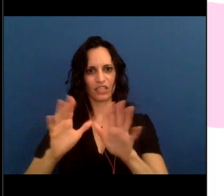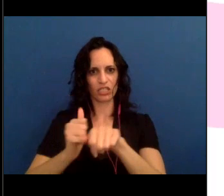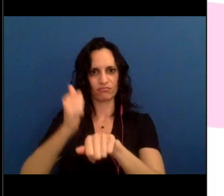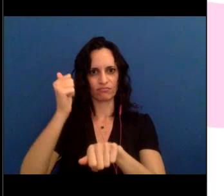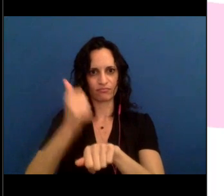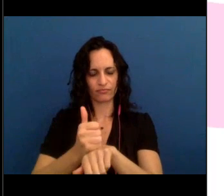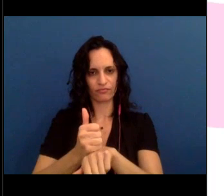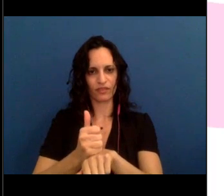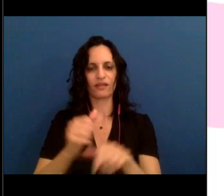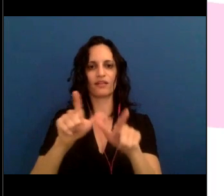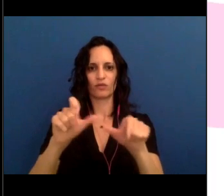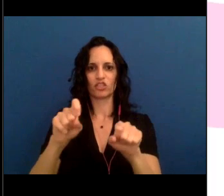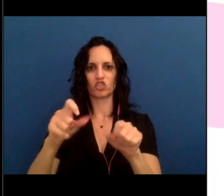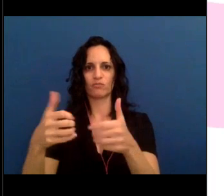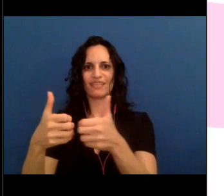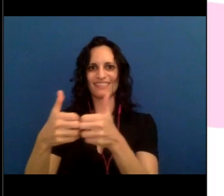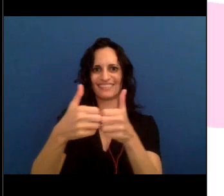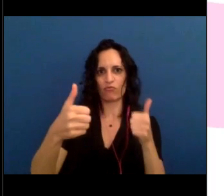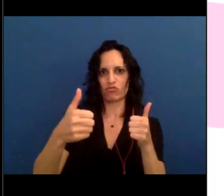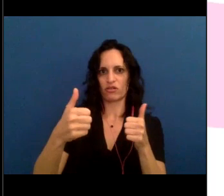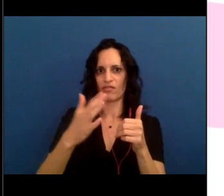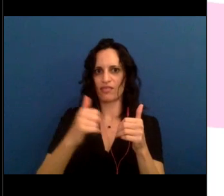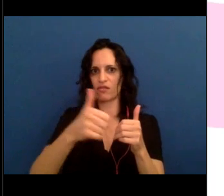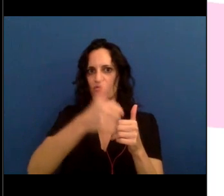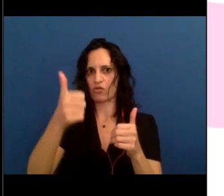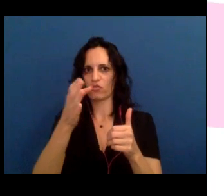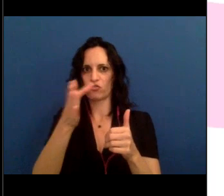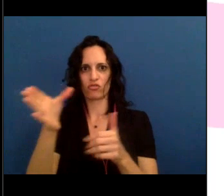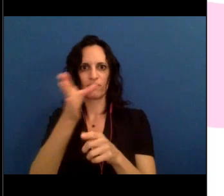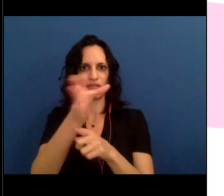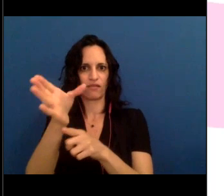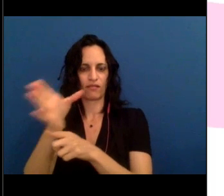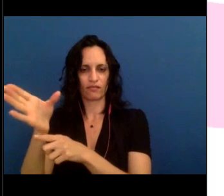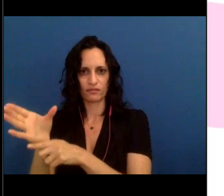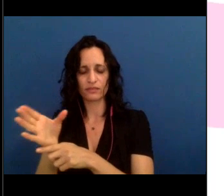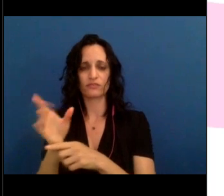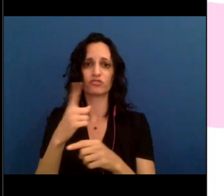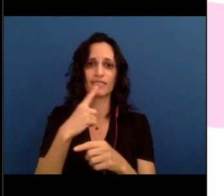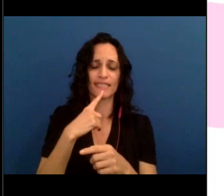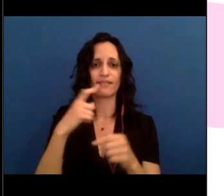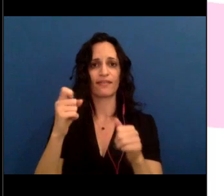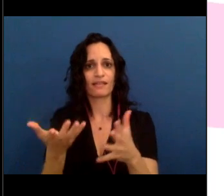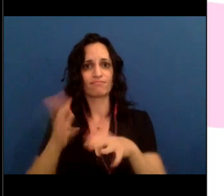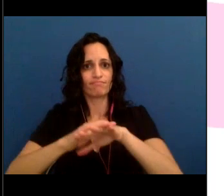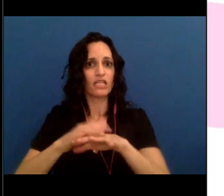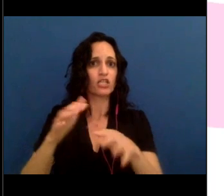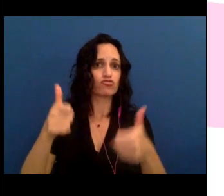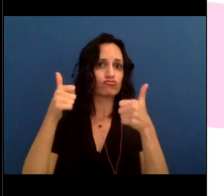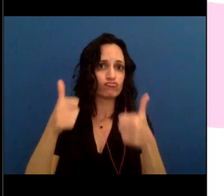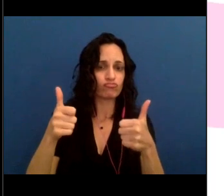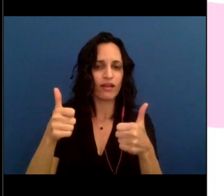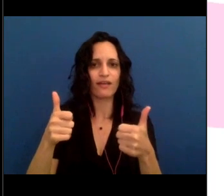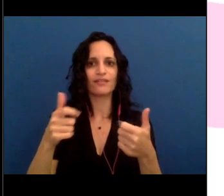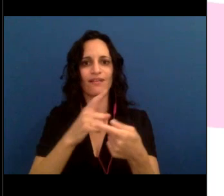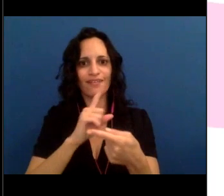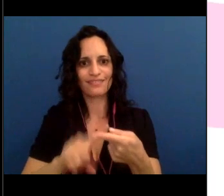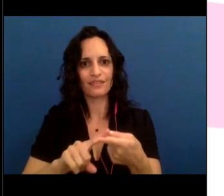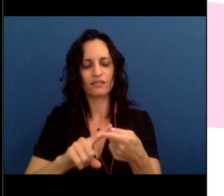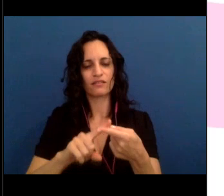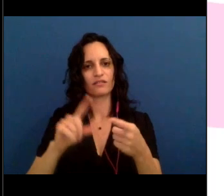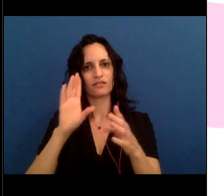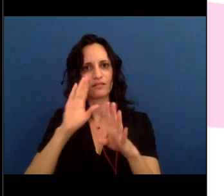fields of study. Which is to say that interdisciplinarity is great until it centers the issues of marginalized folks,